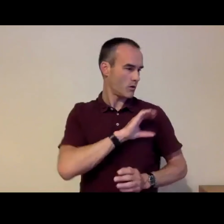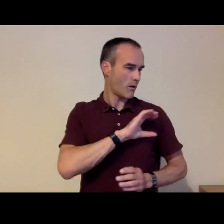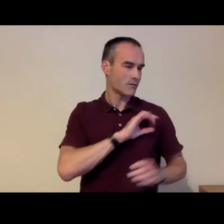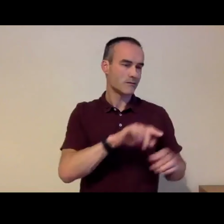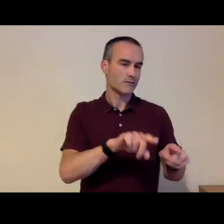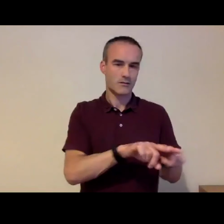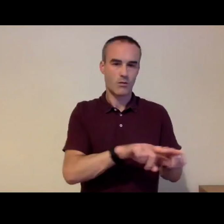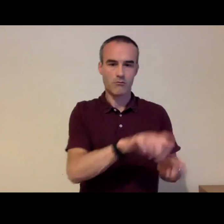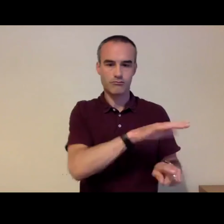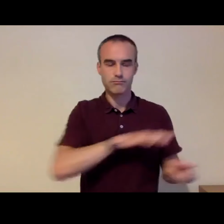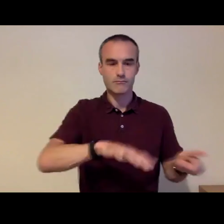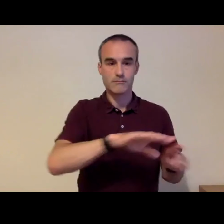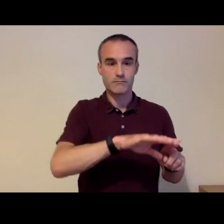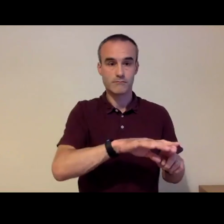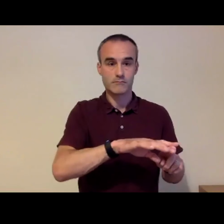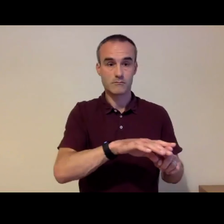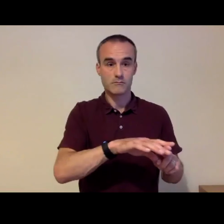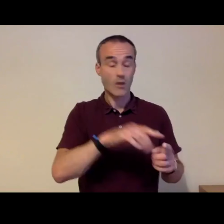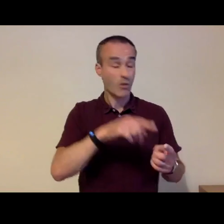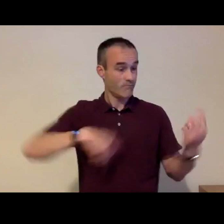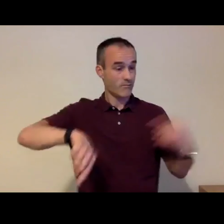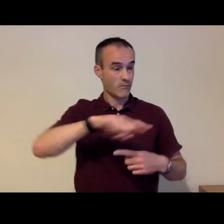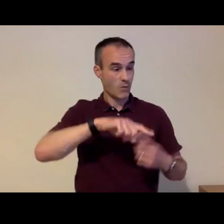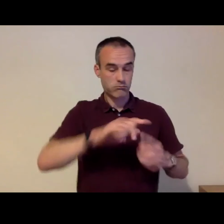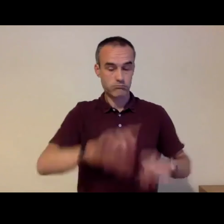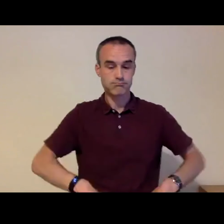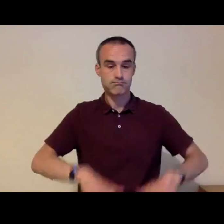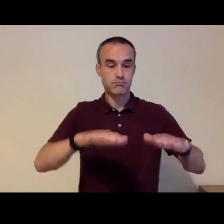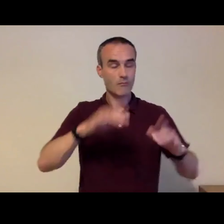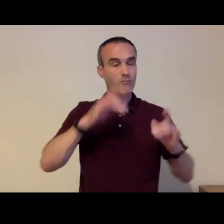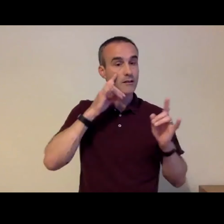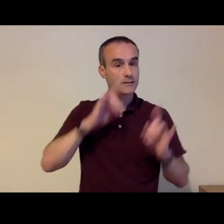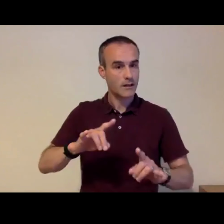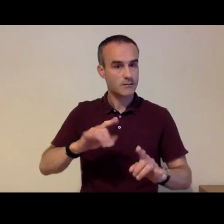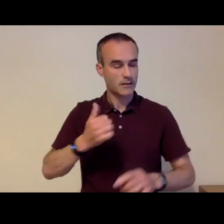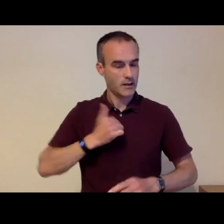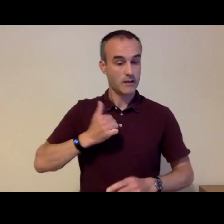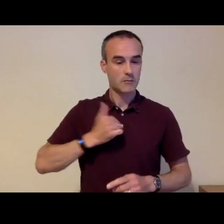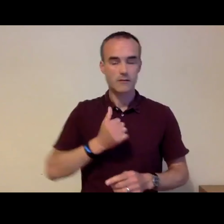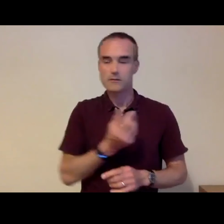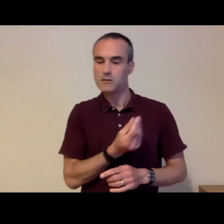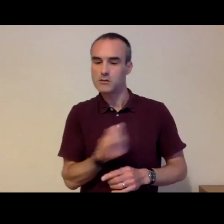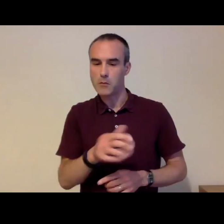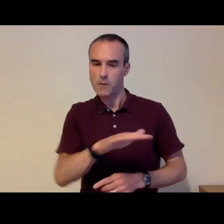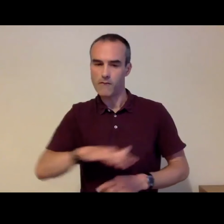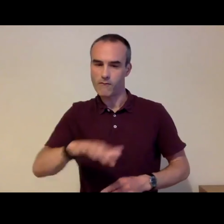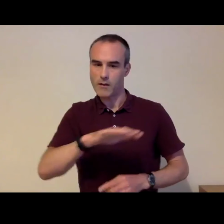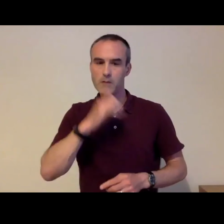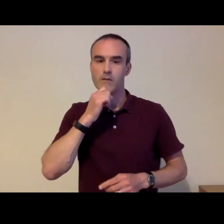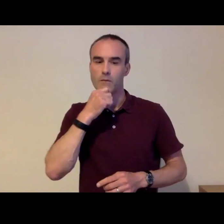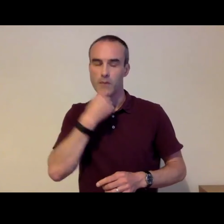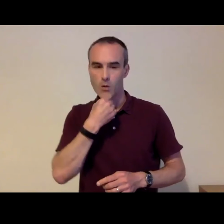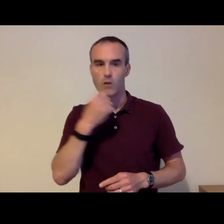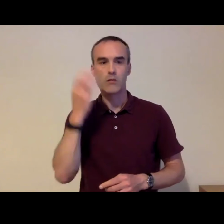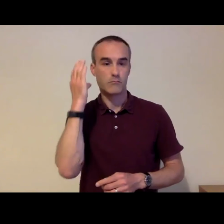We've all been tested when we were very young children in the expectation that some of us would inherit. My